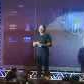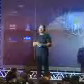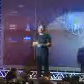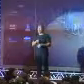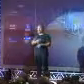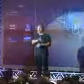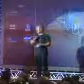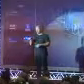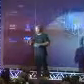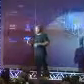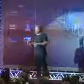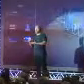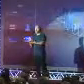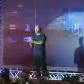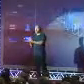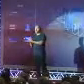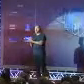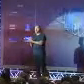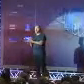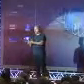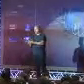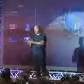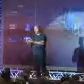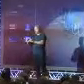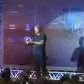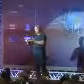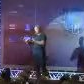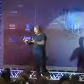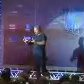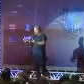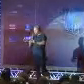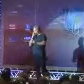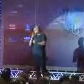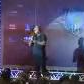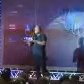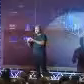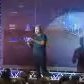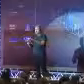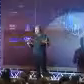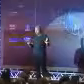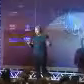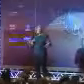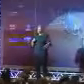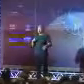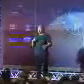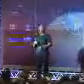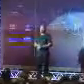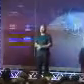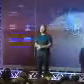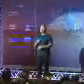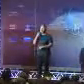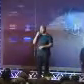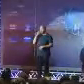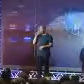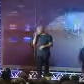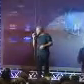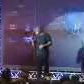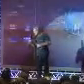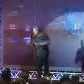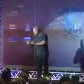And you students can see not only how to use the programs, but how the programs